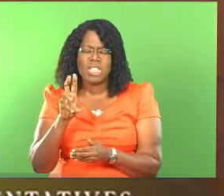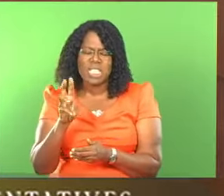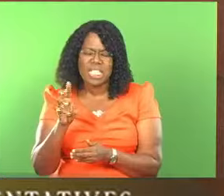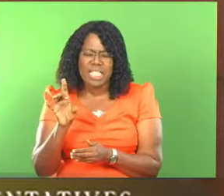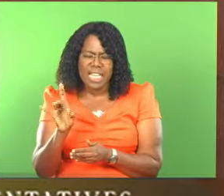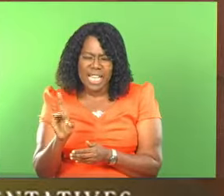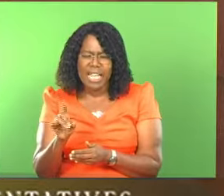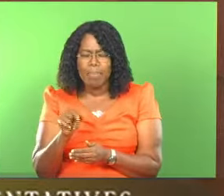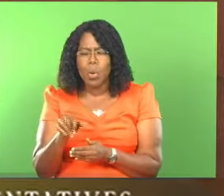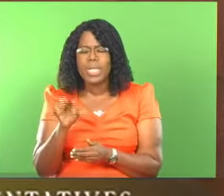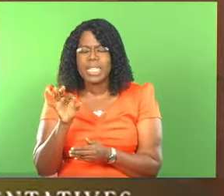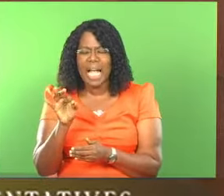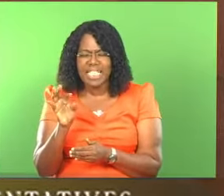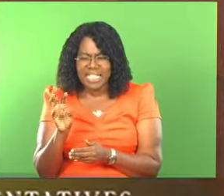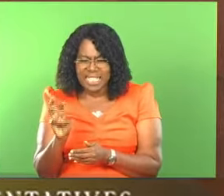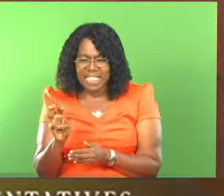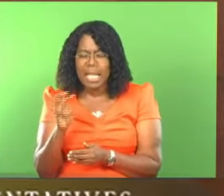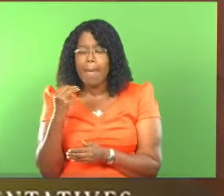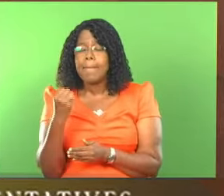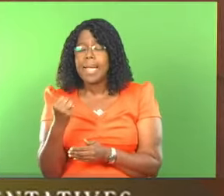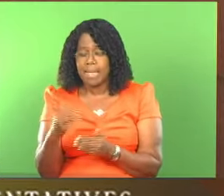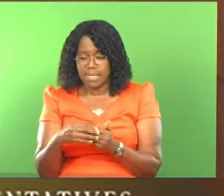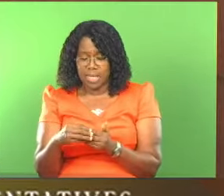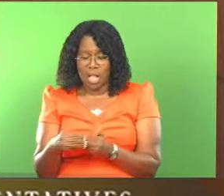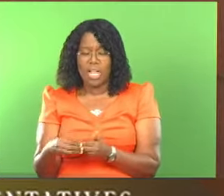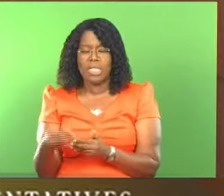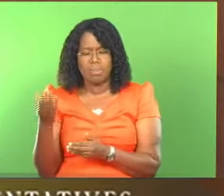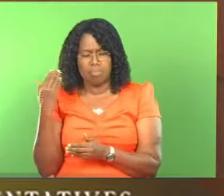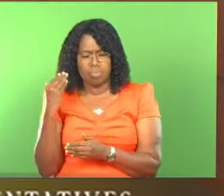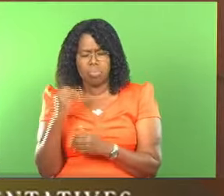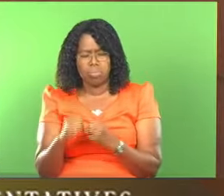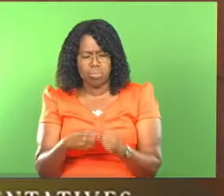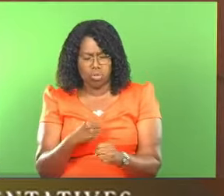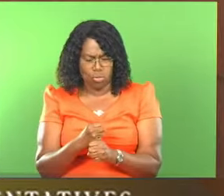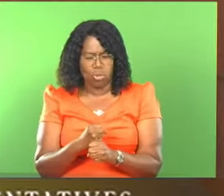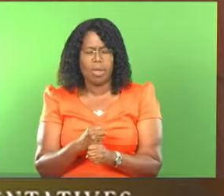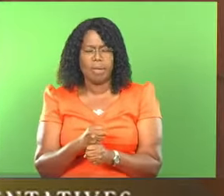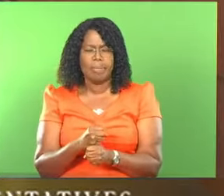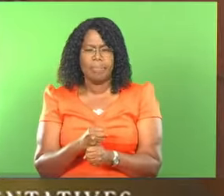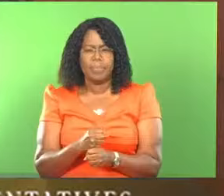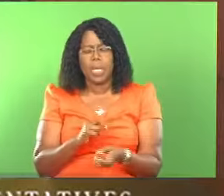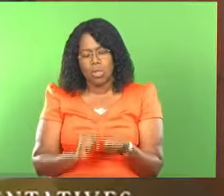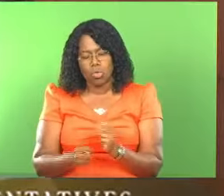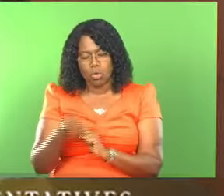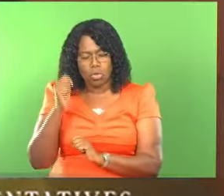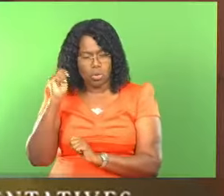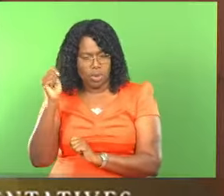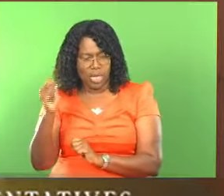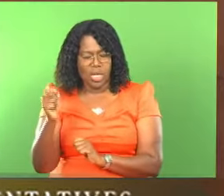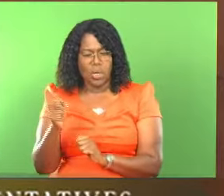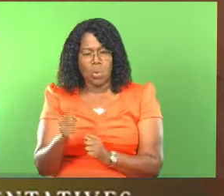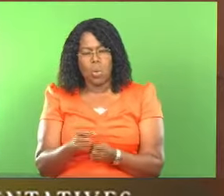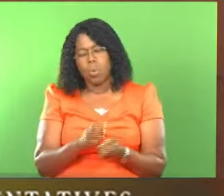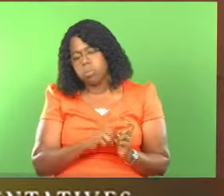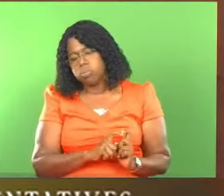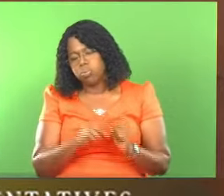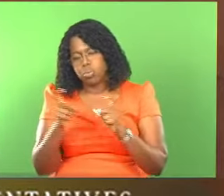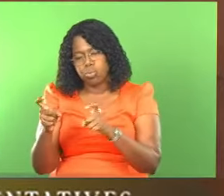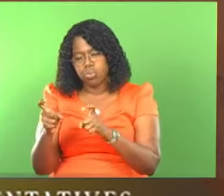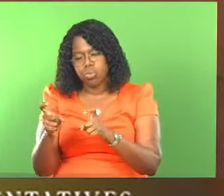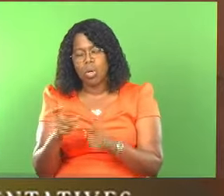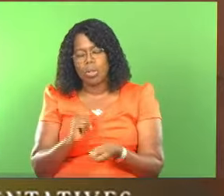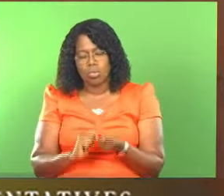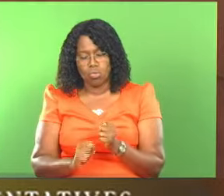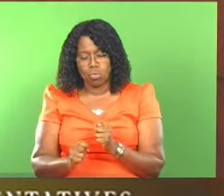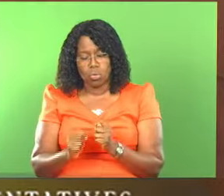$368.96 million in the last fiscal year. Trinidad and Tobago exports to India energy products, including